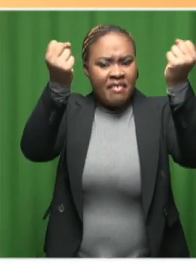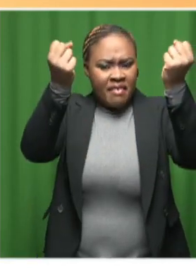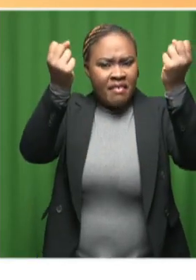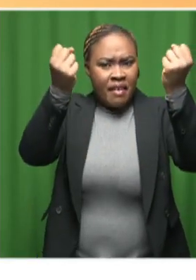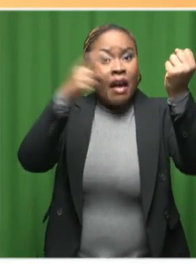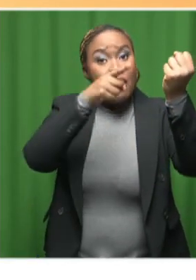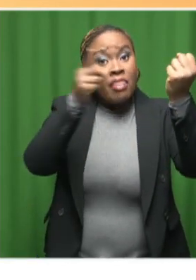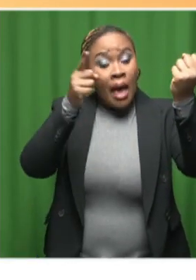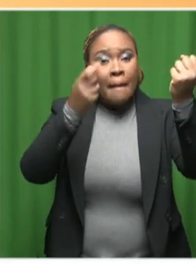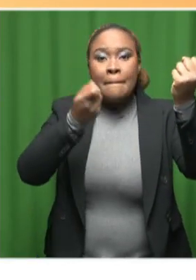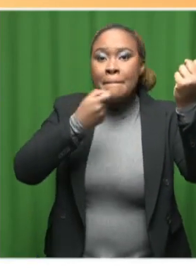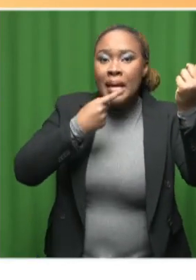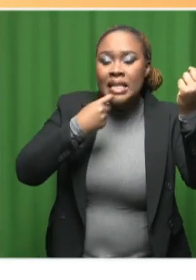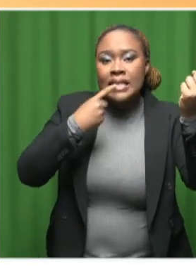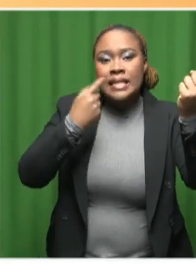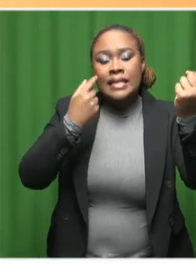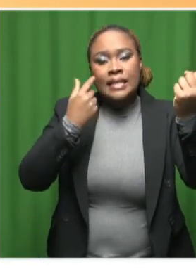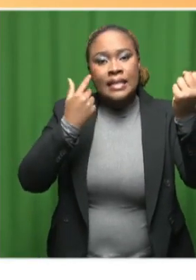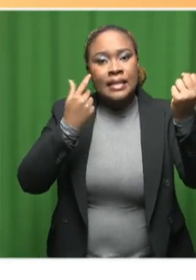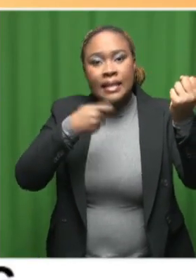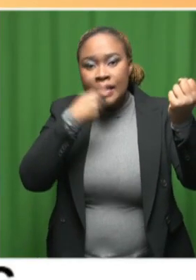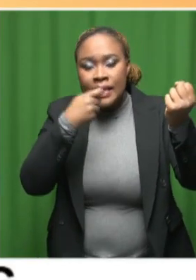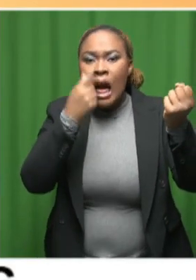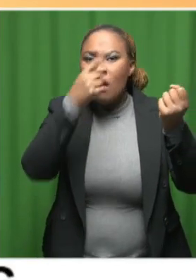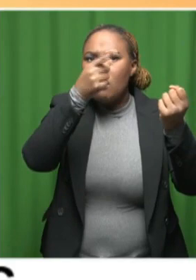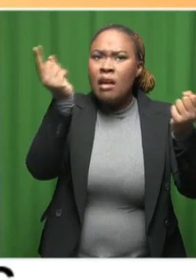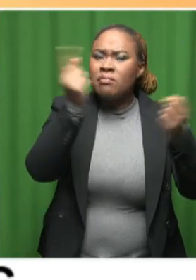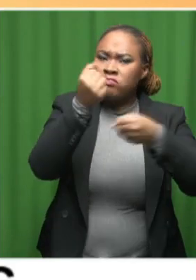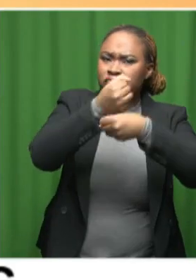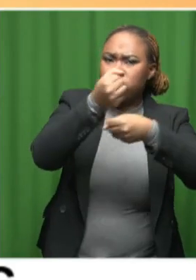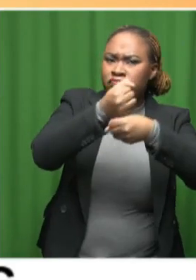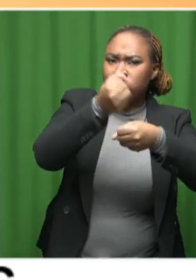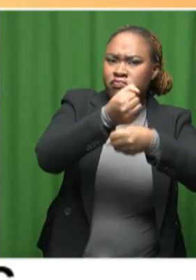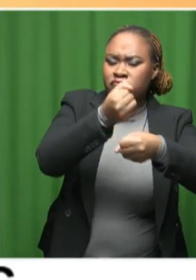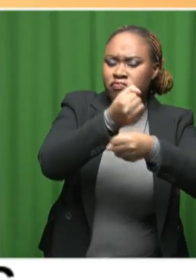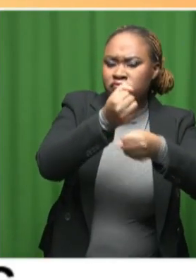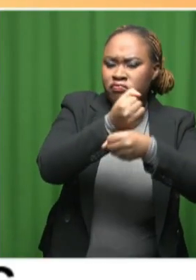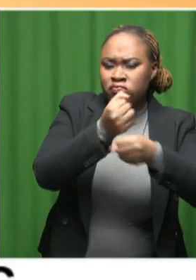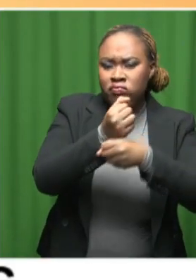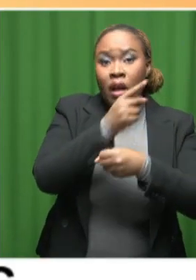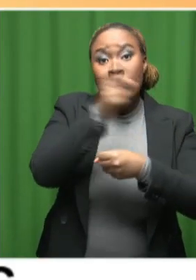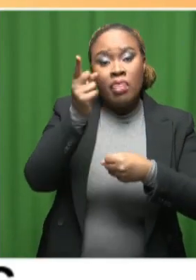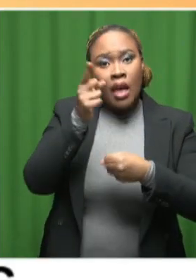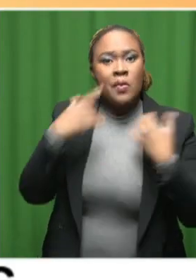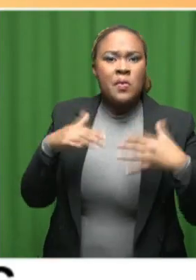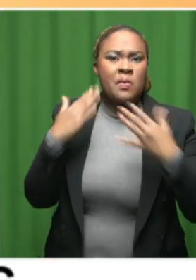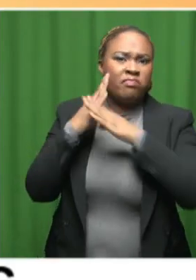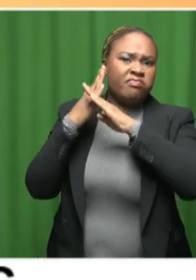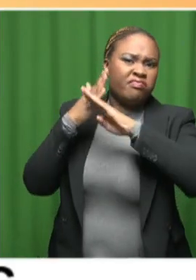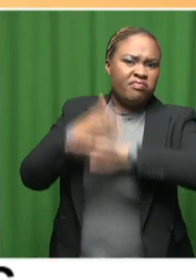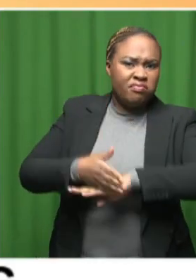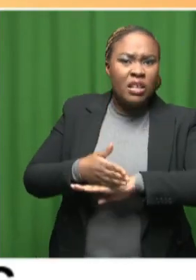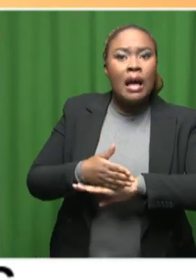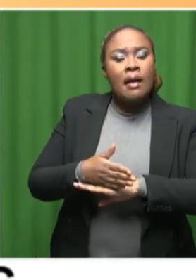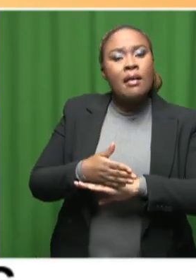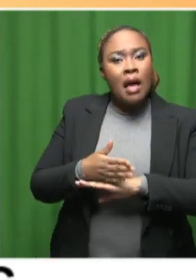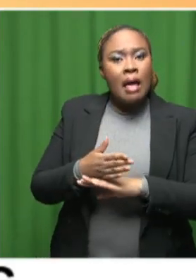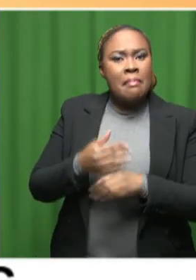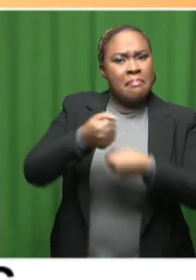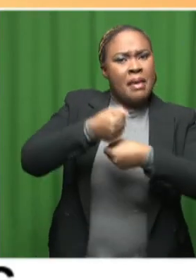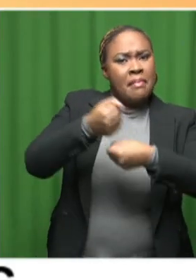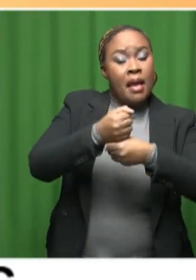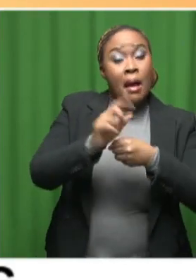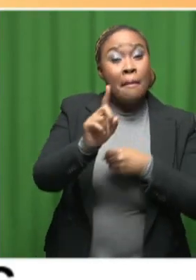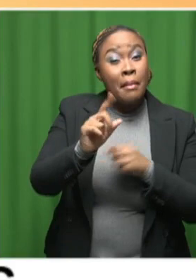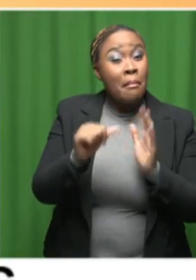the medicine. They have been involved in the medical ecosystem and will always be involved. What's important is that they're